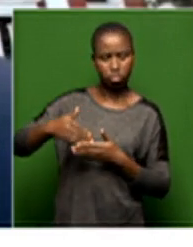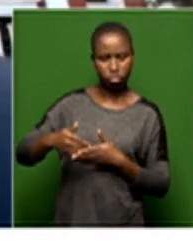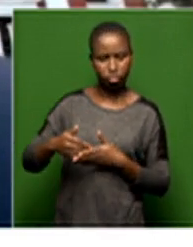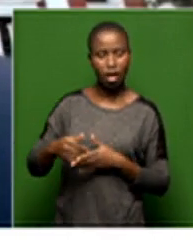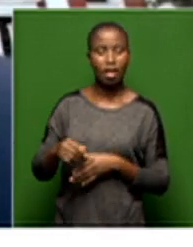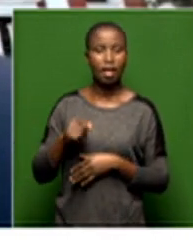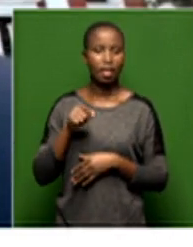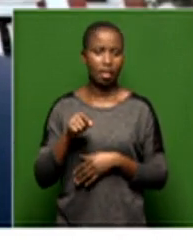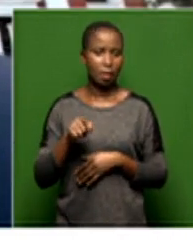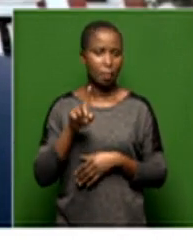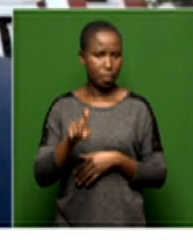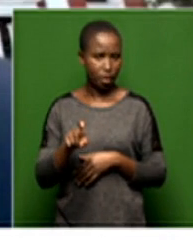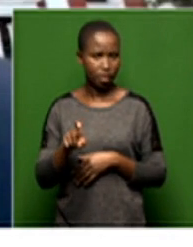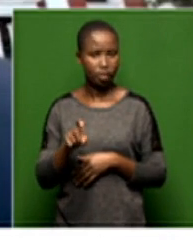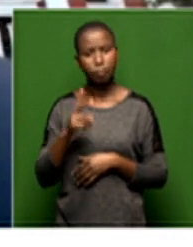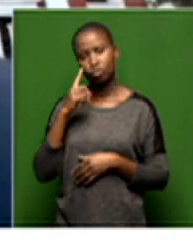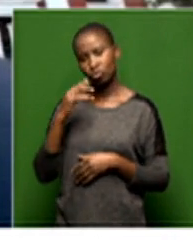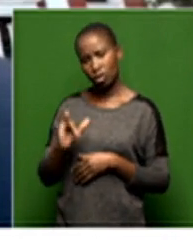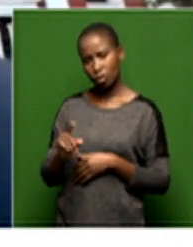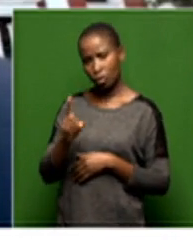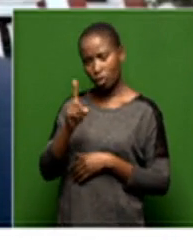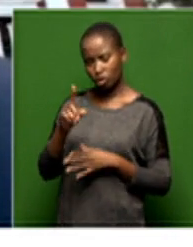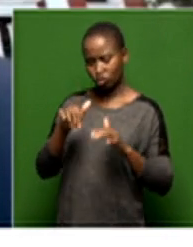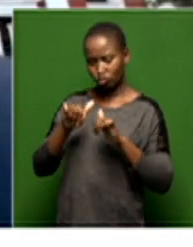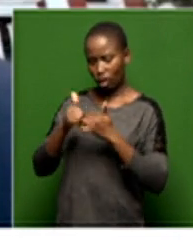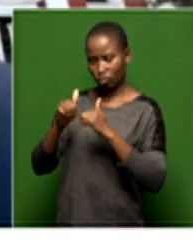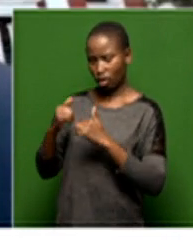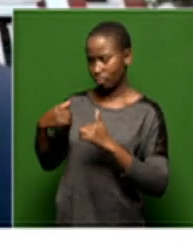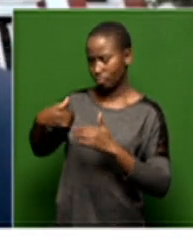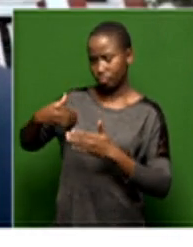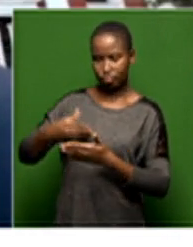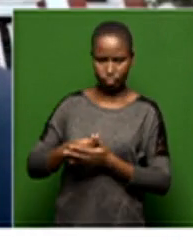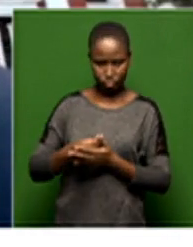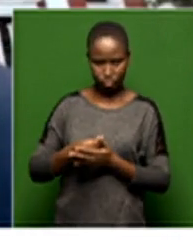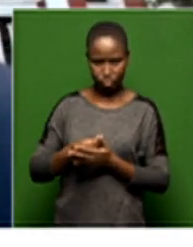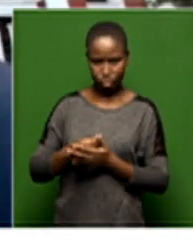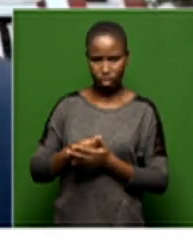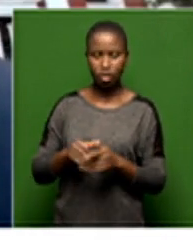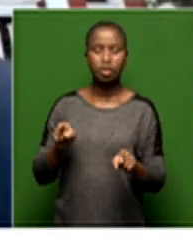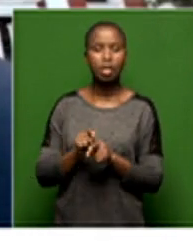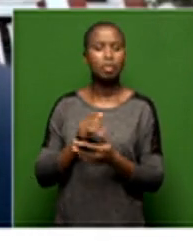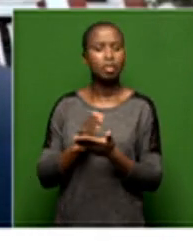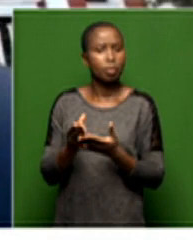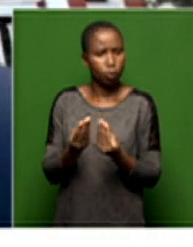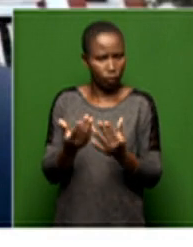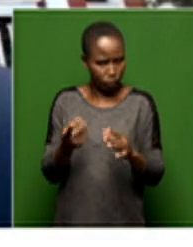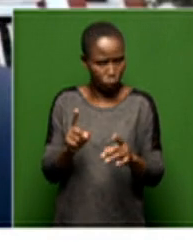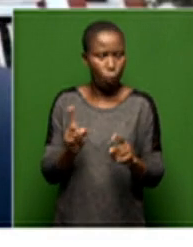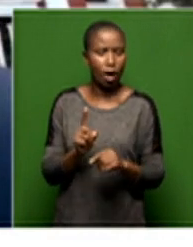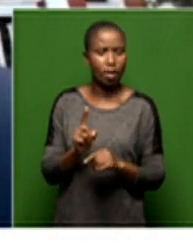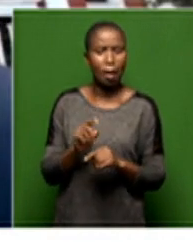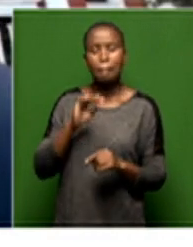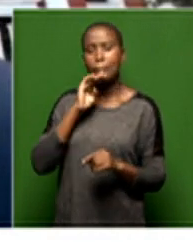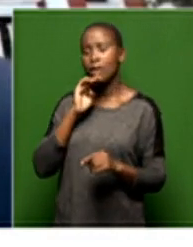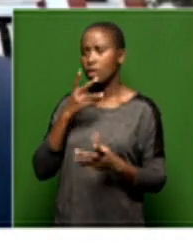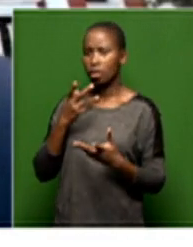through the totality of challenges and breakthroughs in our society. How far our democracy has gone,